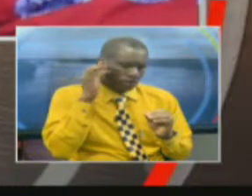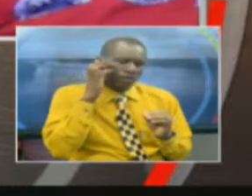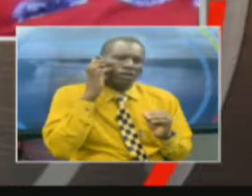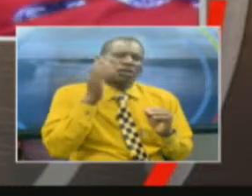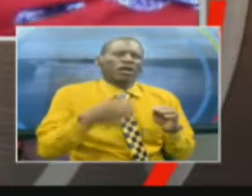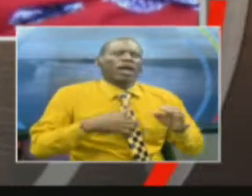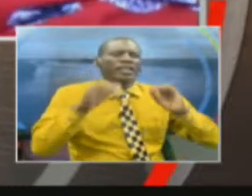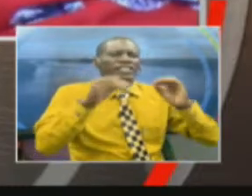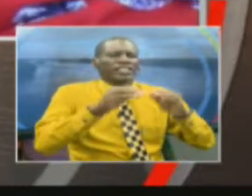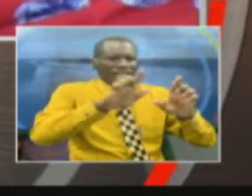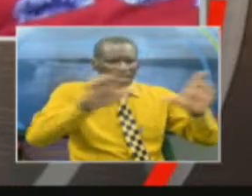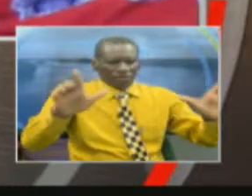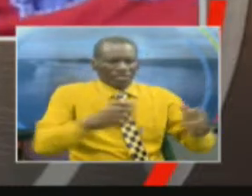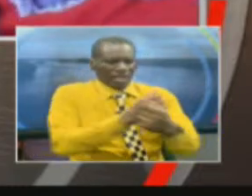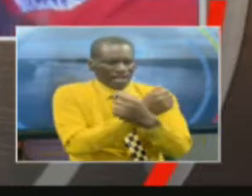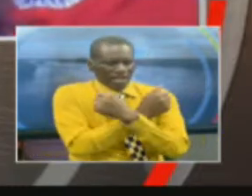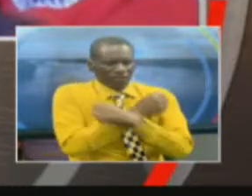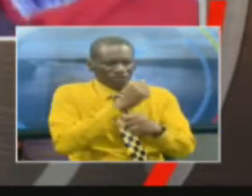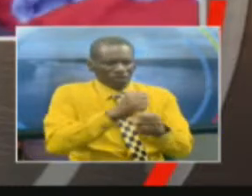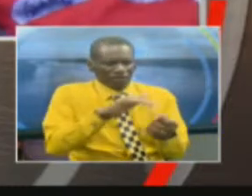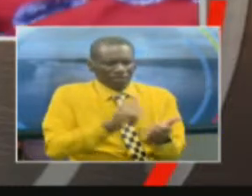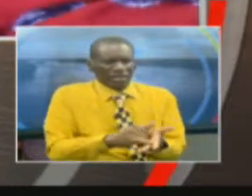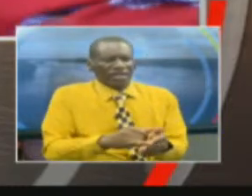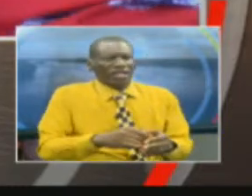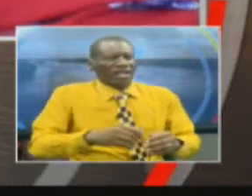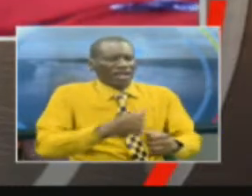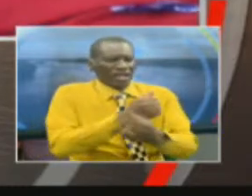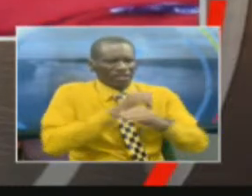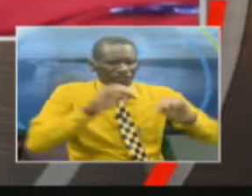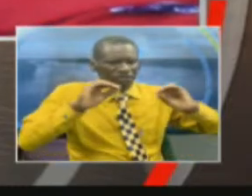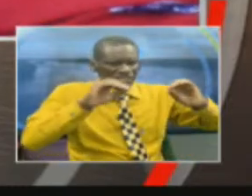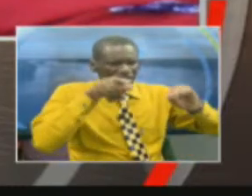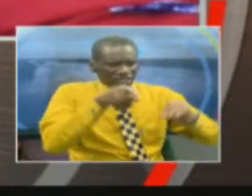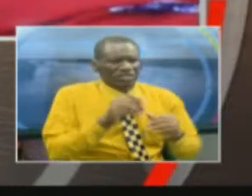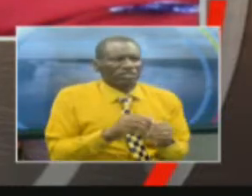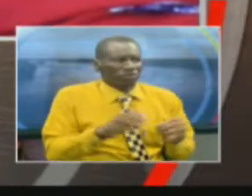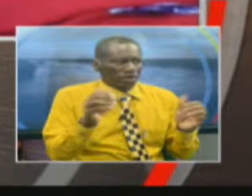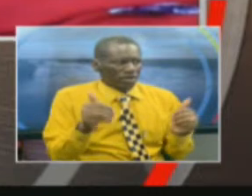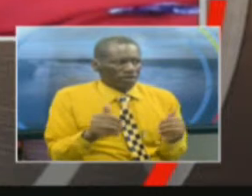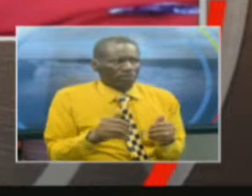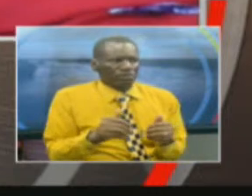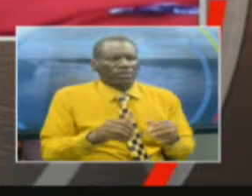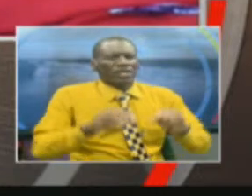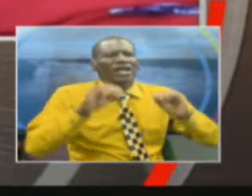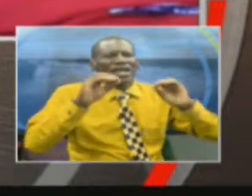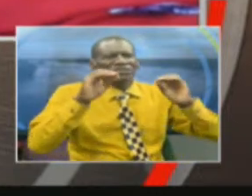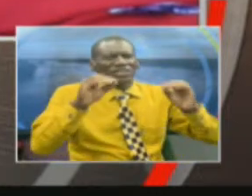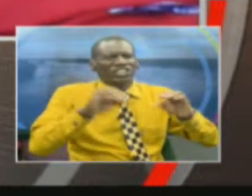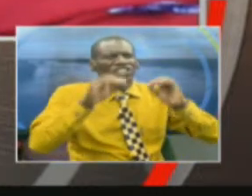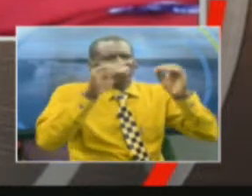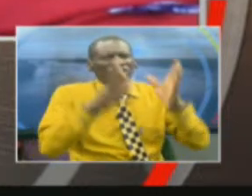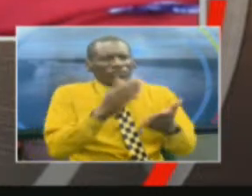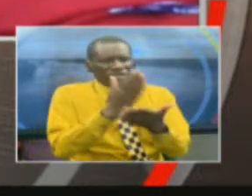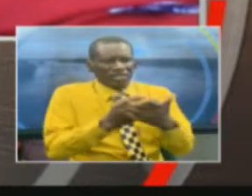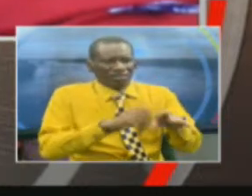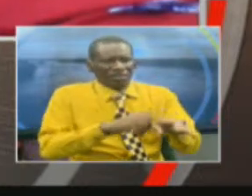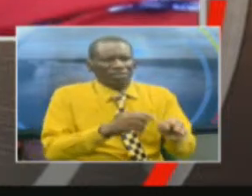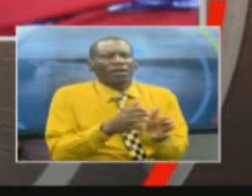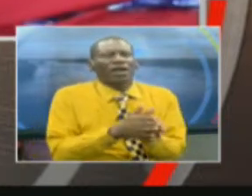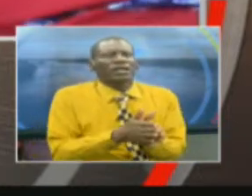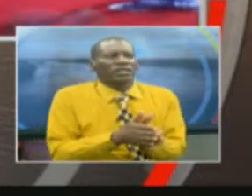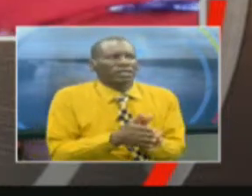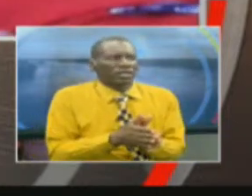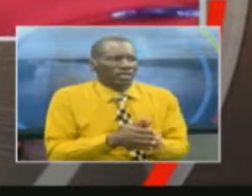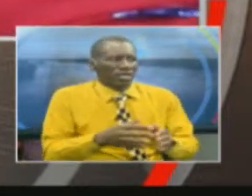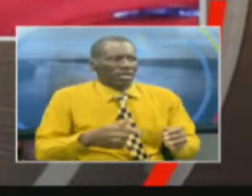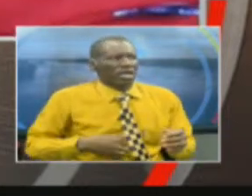and I love doing that. Like now I'm teaching at a teachers training college, I'm teaching teachers. I've been teaching teachers for some time. And